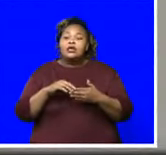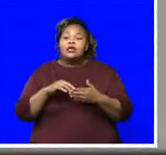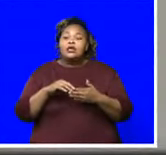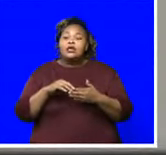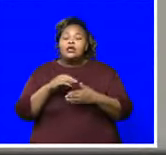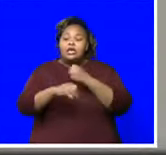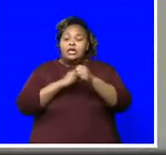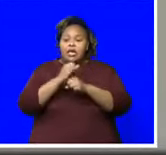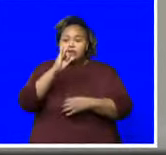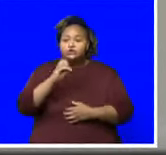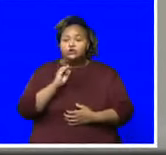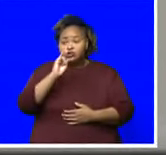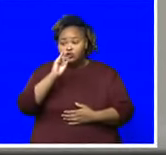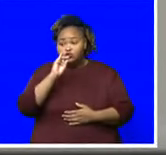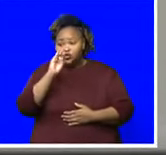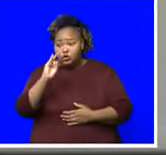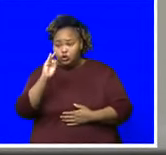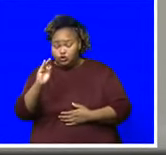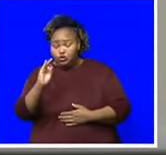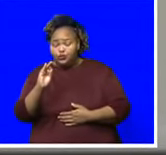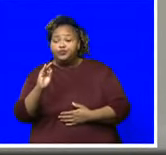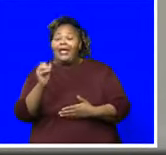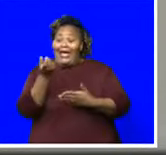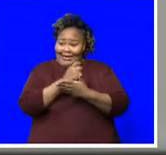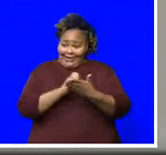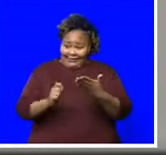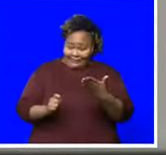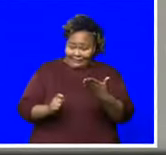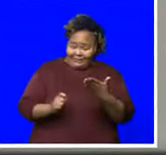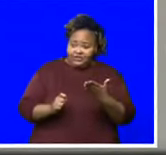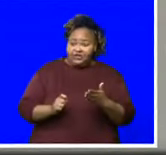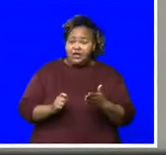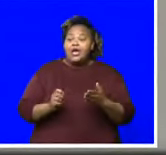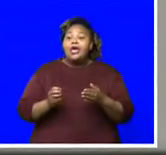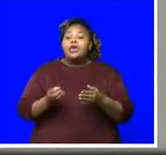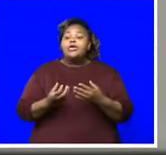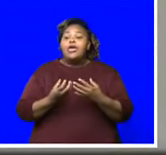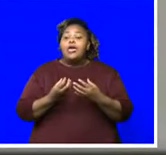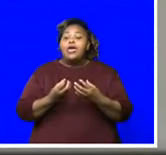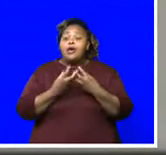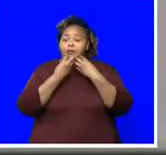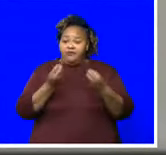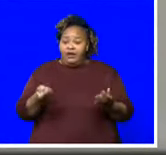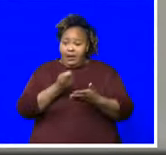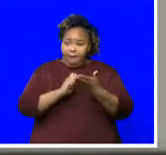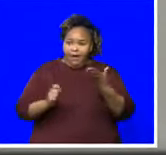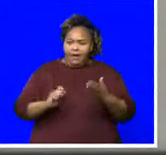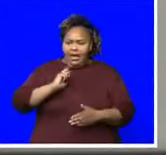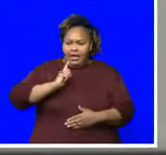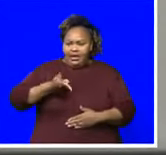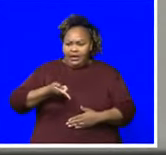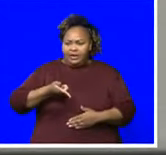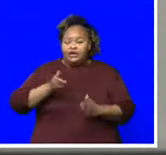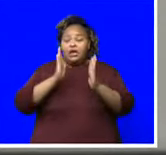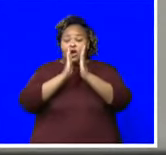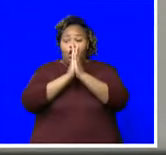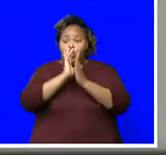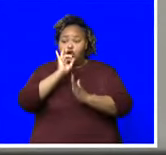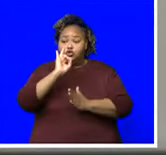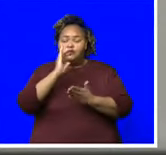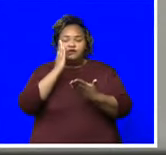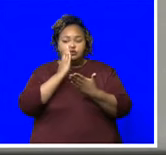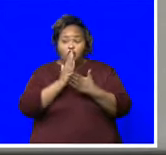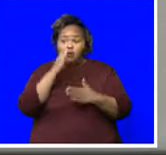2022. According to the Department of Basic Education, the suspension of registering grade 10 learners is an